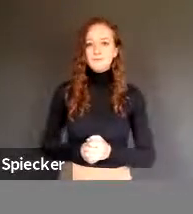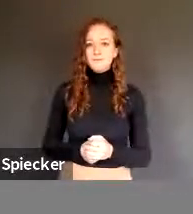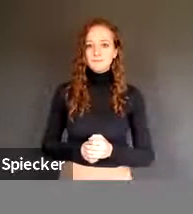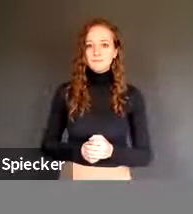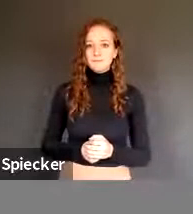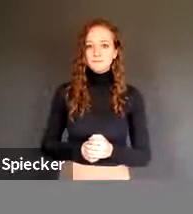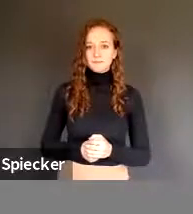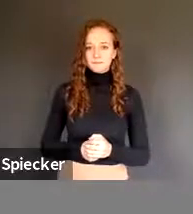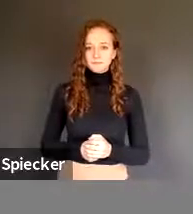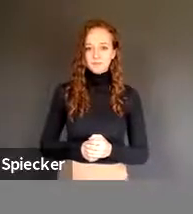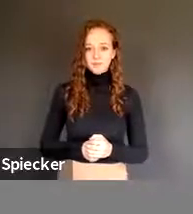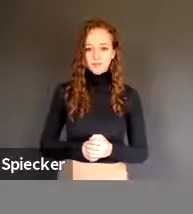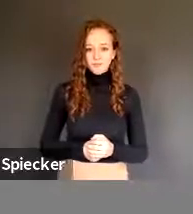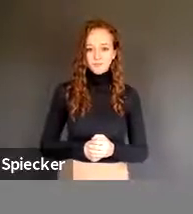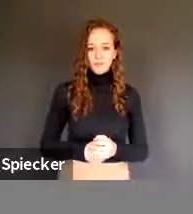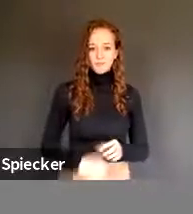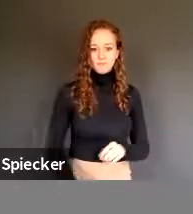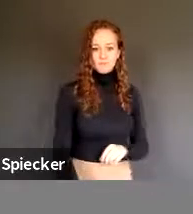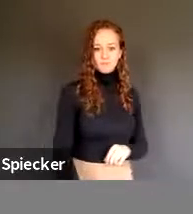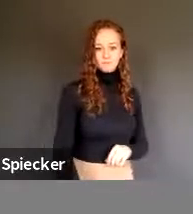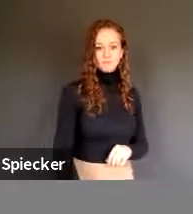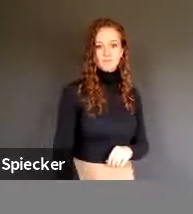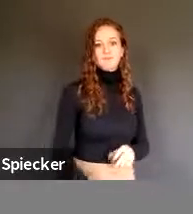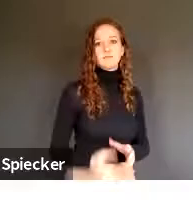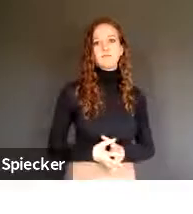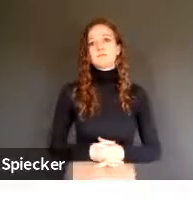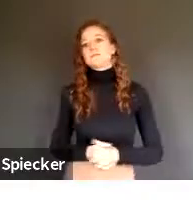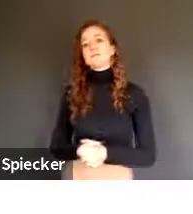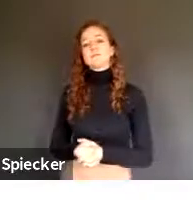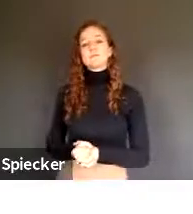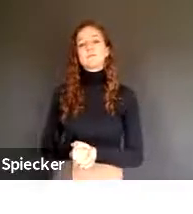patterns of recovery vary with biotic and abiotic factors?